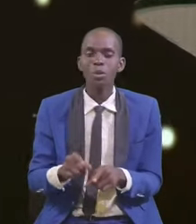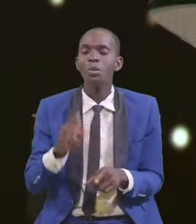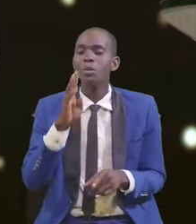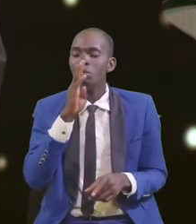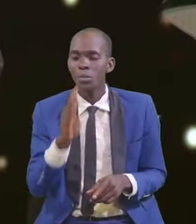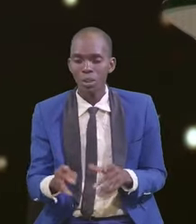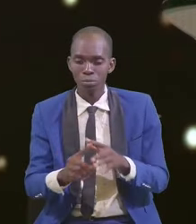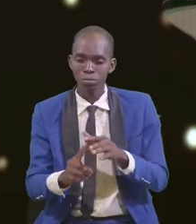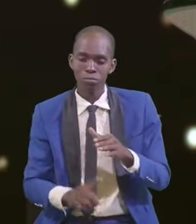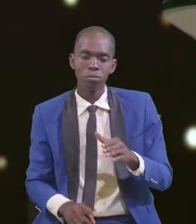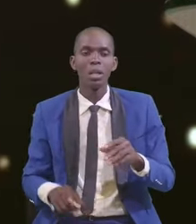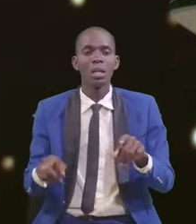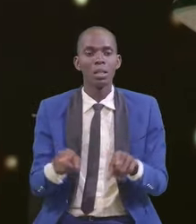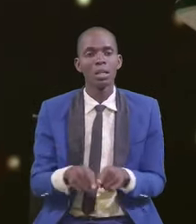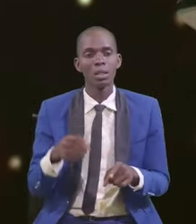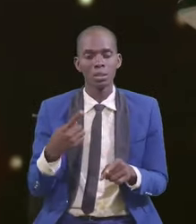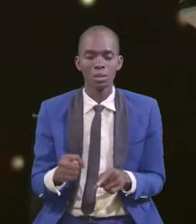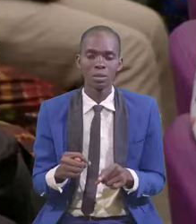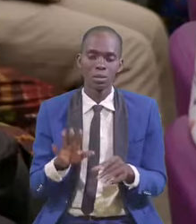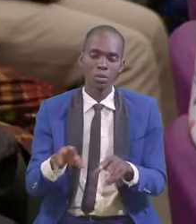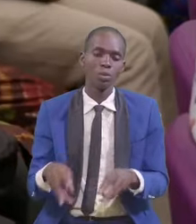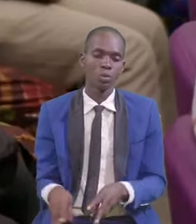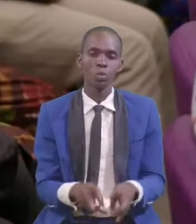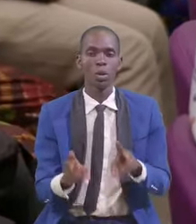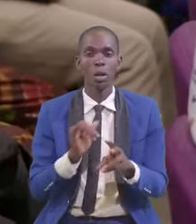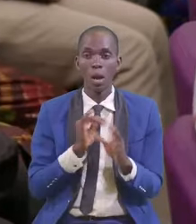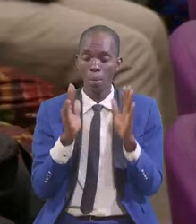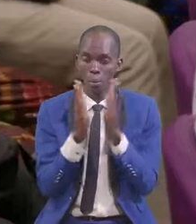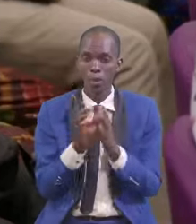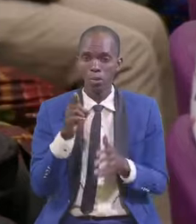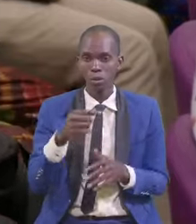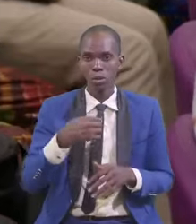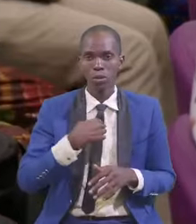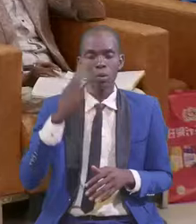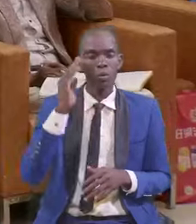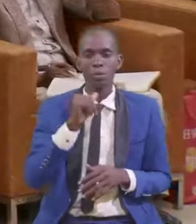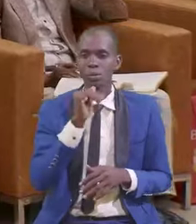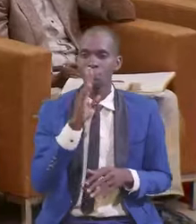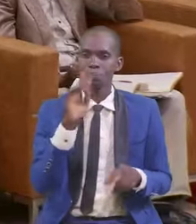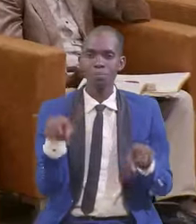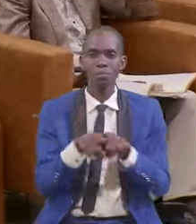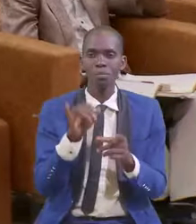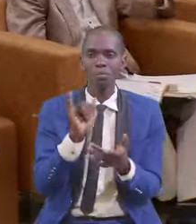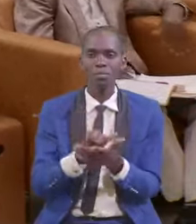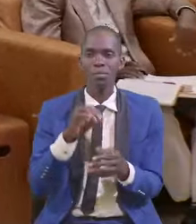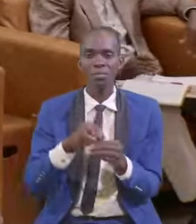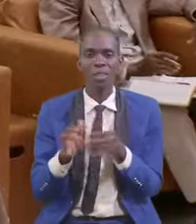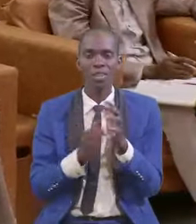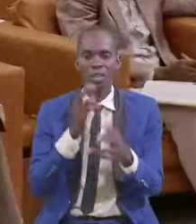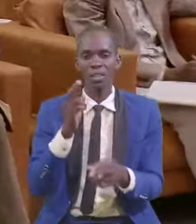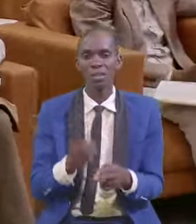ways I pray you'll not be like that I will not bear like that and look at Luke